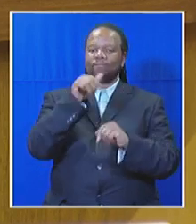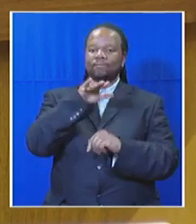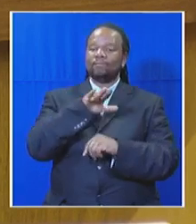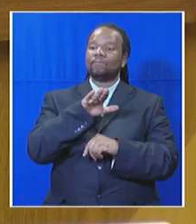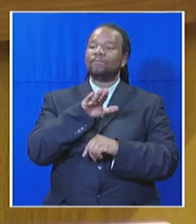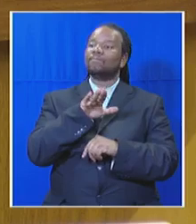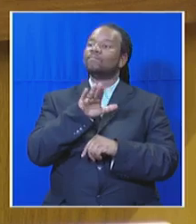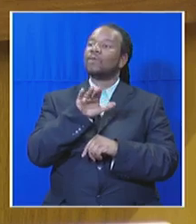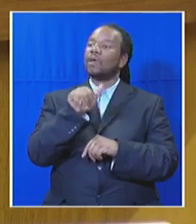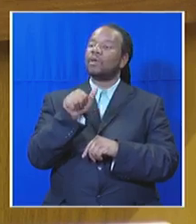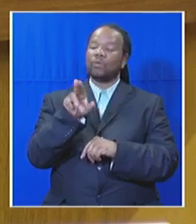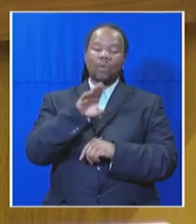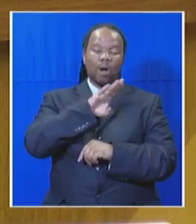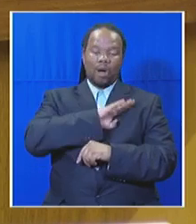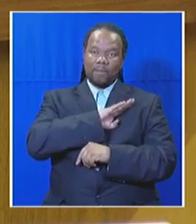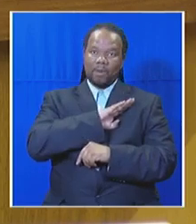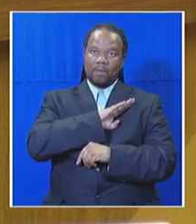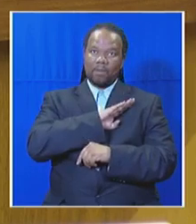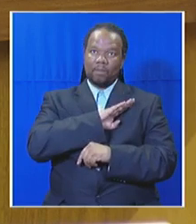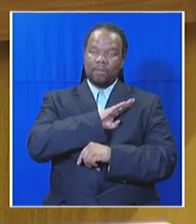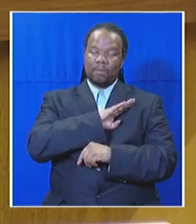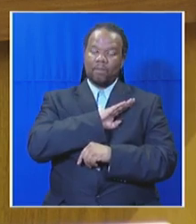for a long time, was taking longer,